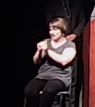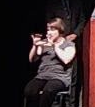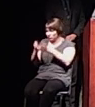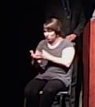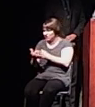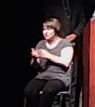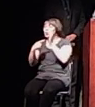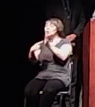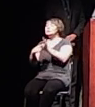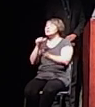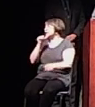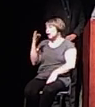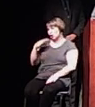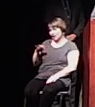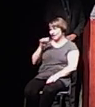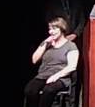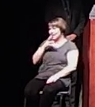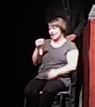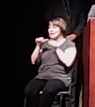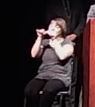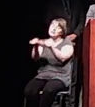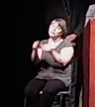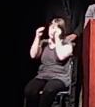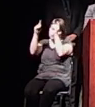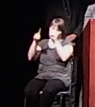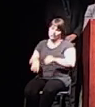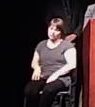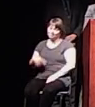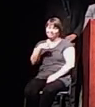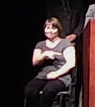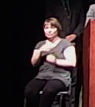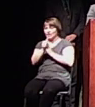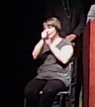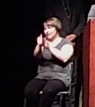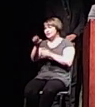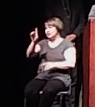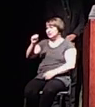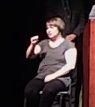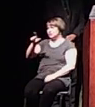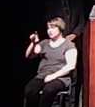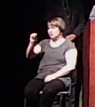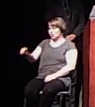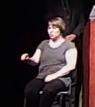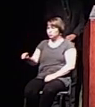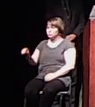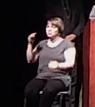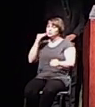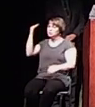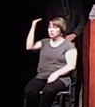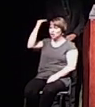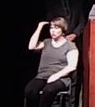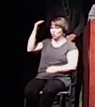and continuing education. They led the SLO County Consortium of the California Adult Education